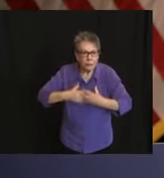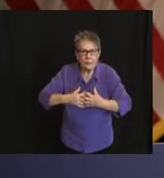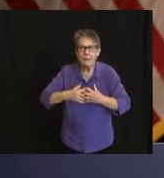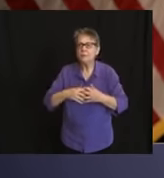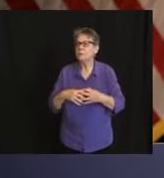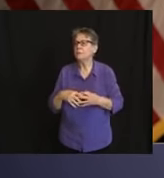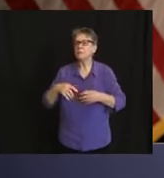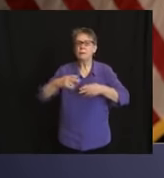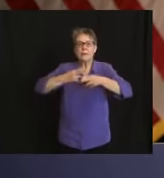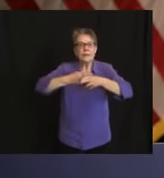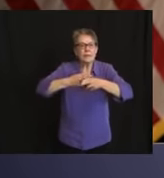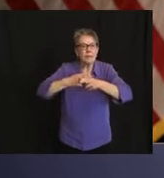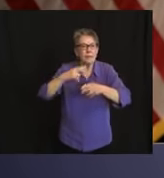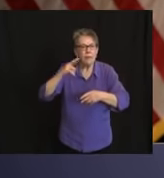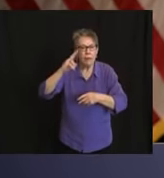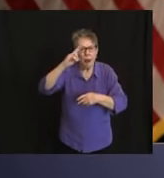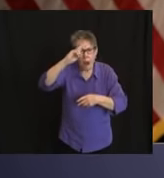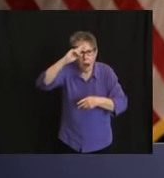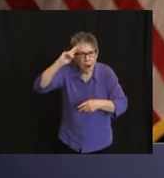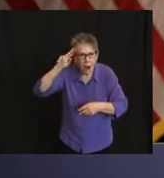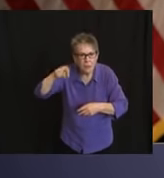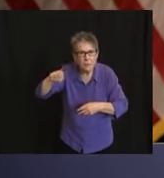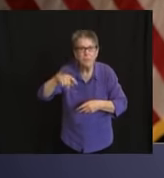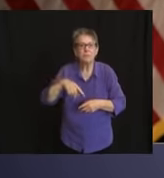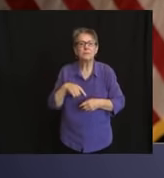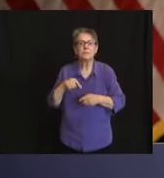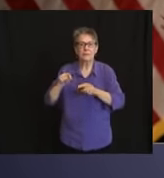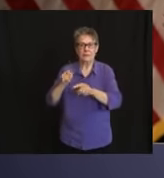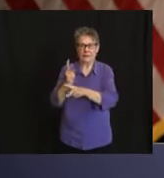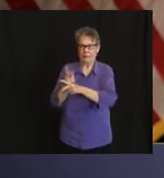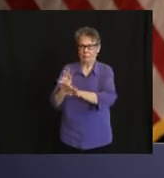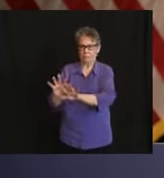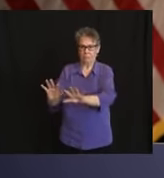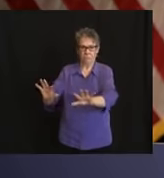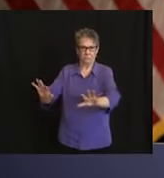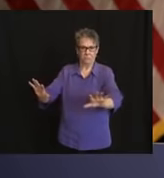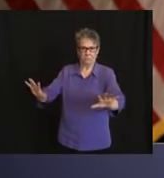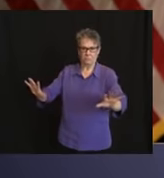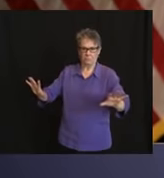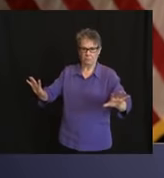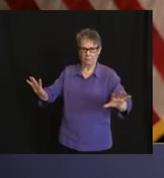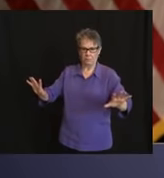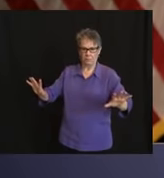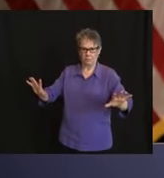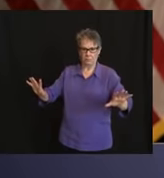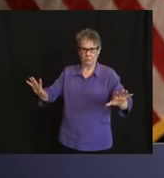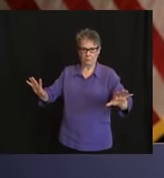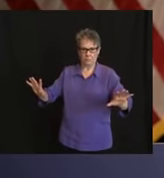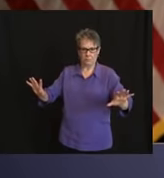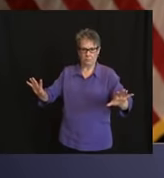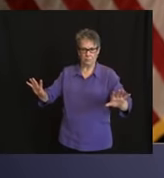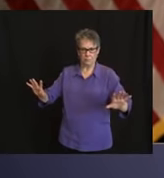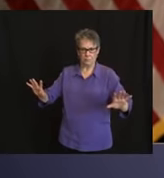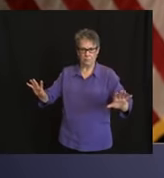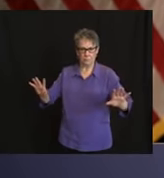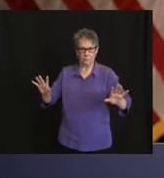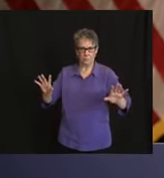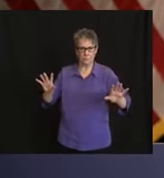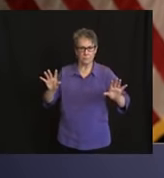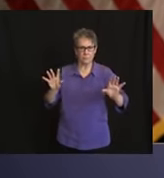or the exposition center in the Meadowlands completely filled if you've got finally an economy getting back on its